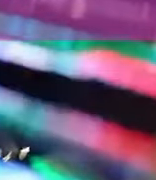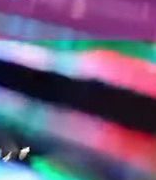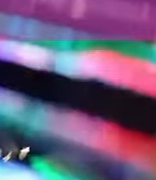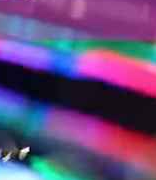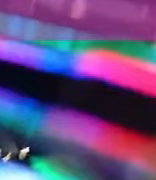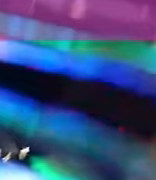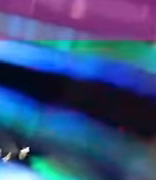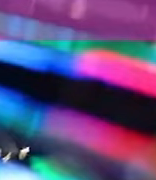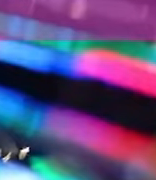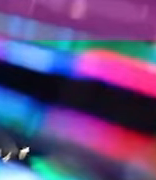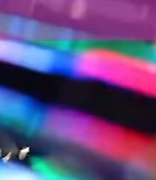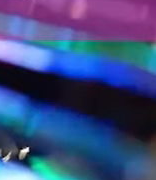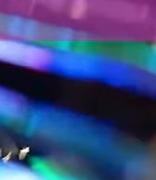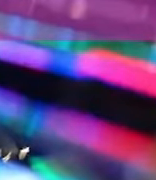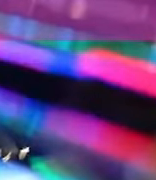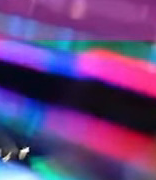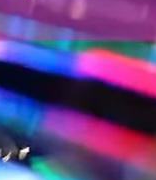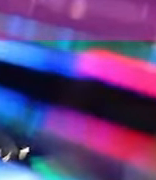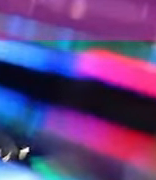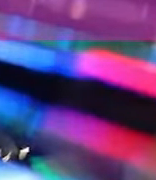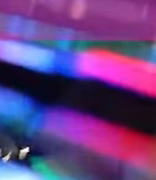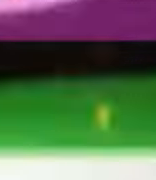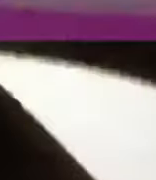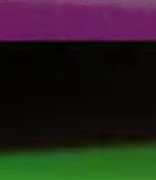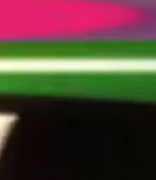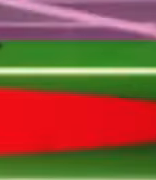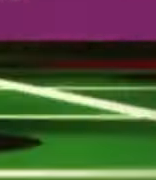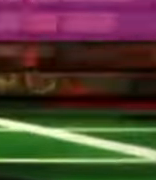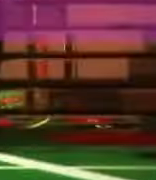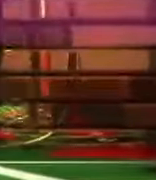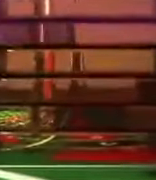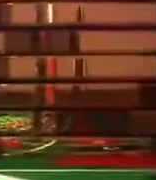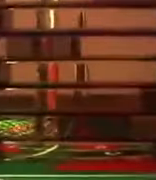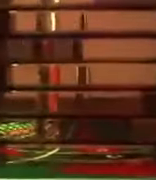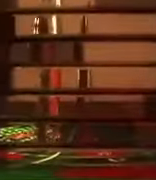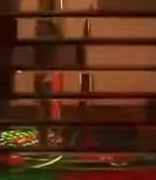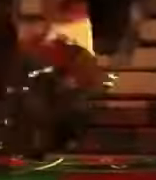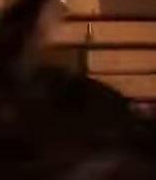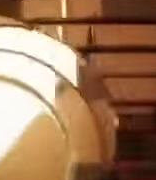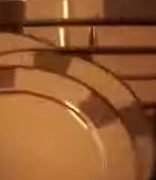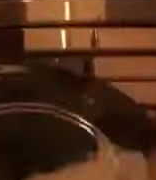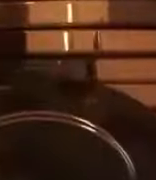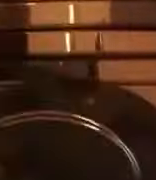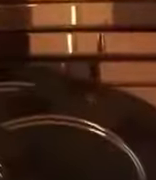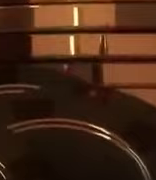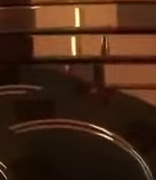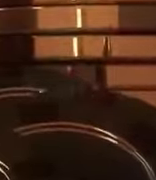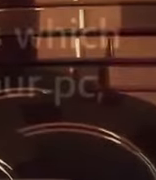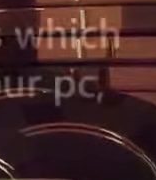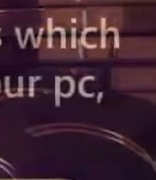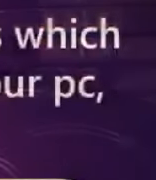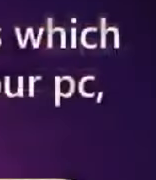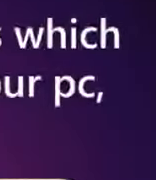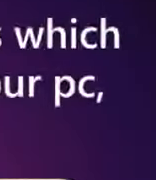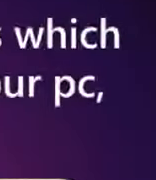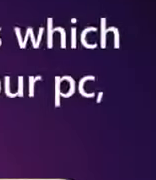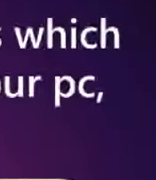www.pixspeakcasino.co.sz and tap into a world of infinite possibilities and winnings. T's and C's apply.